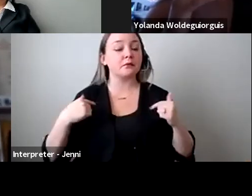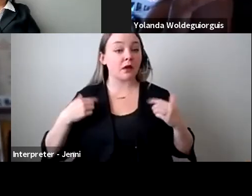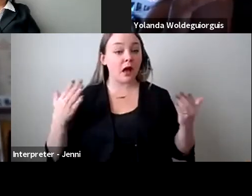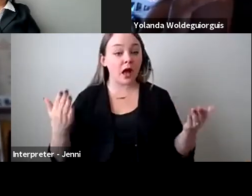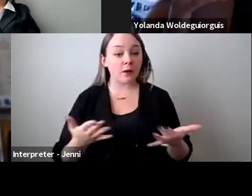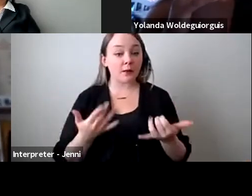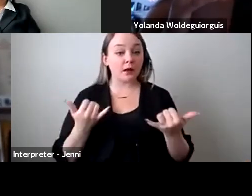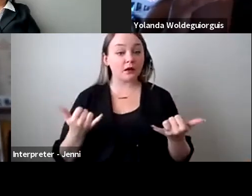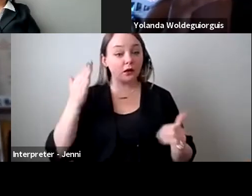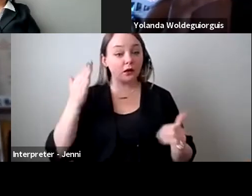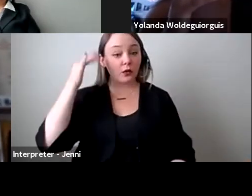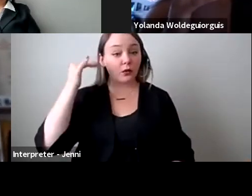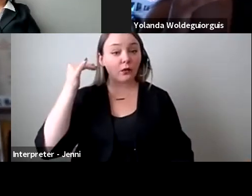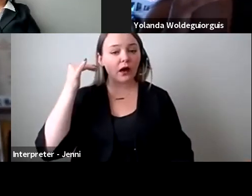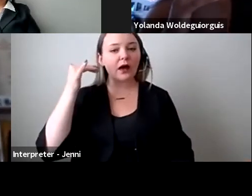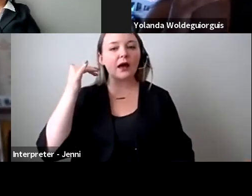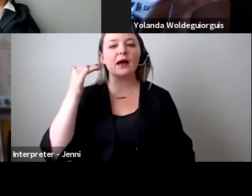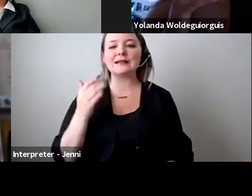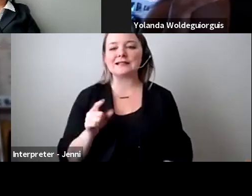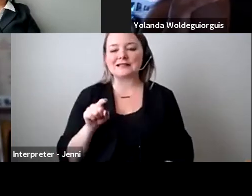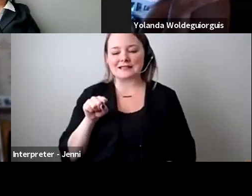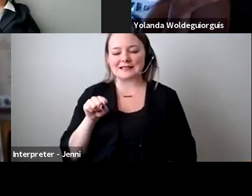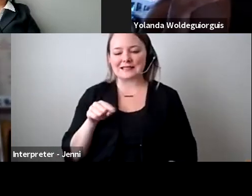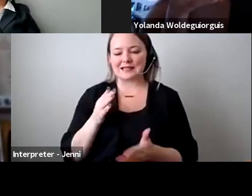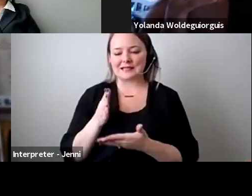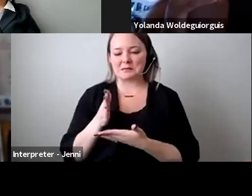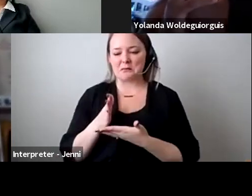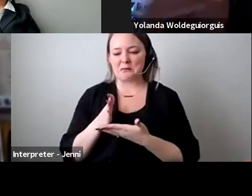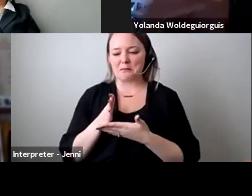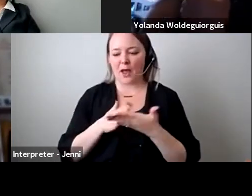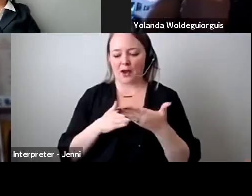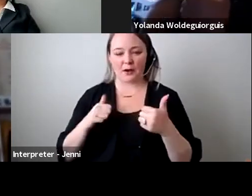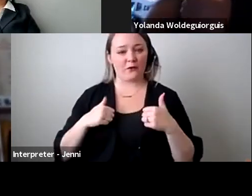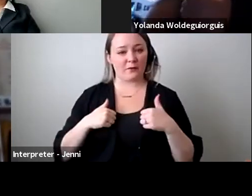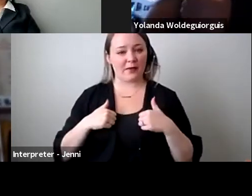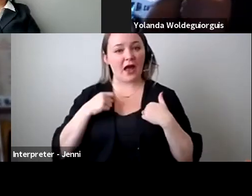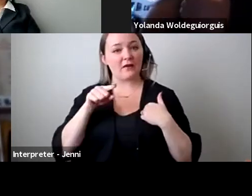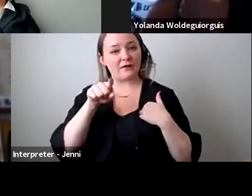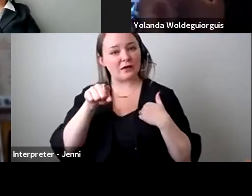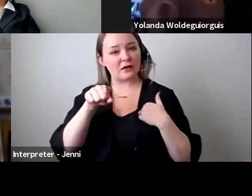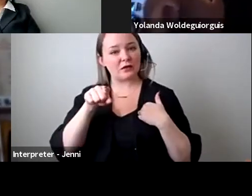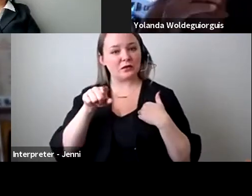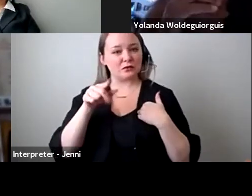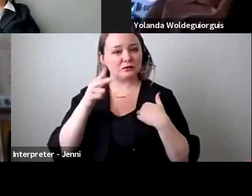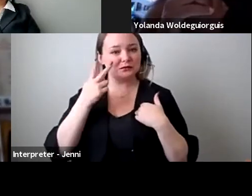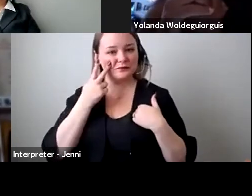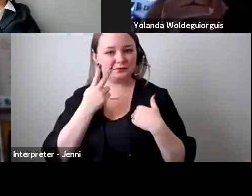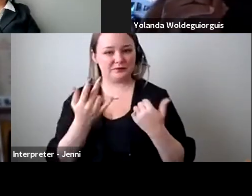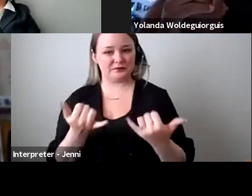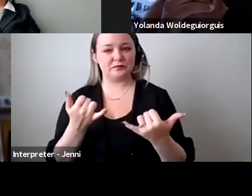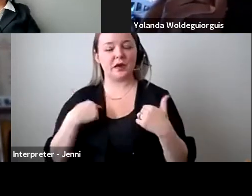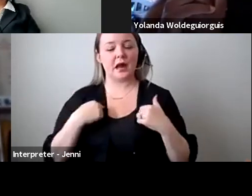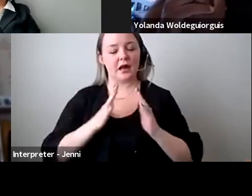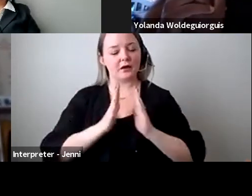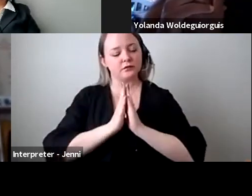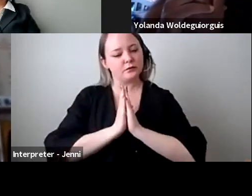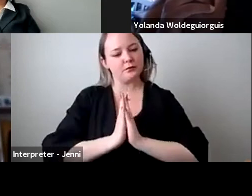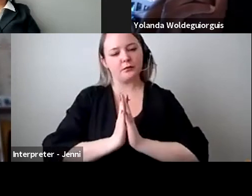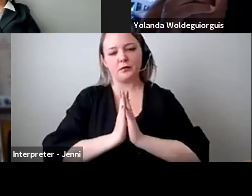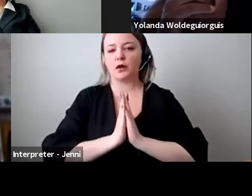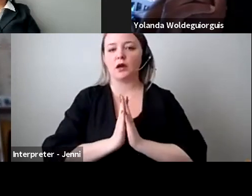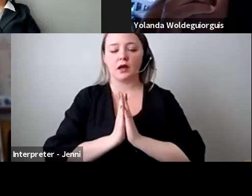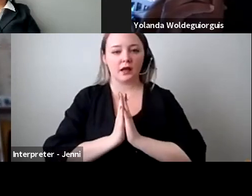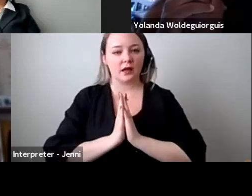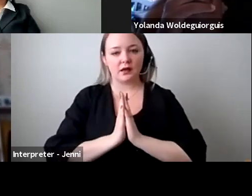because this little bit of piece of my life that y'all get to view and see and hear, I'm praying it helps with